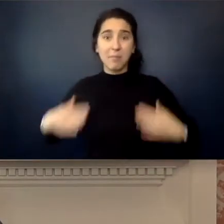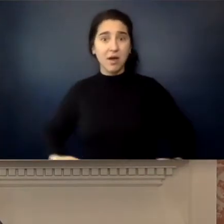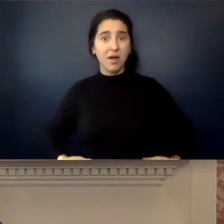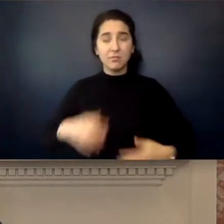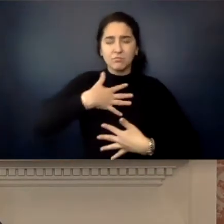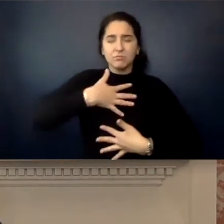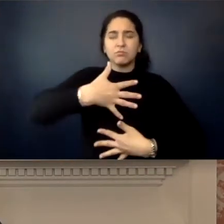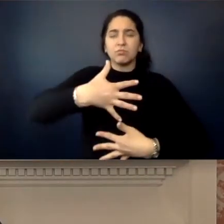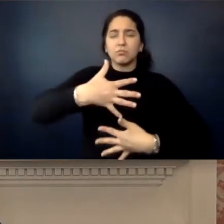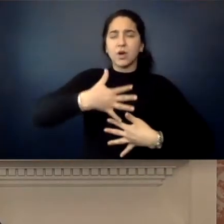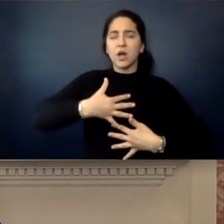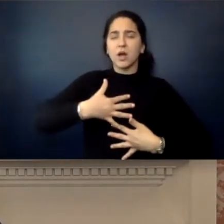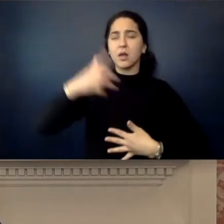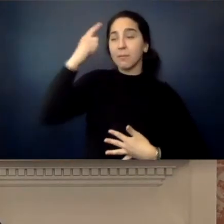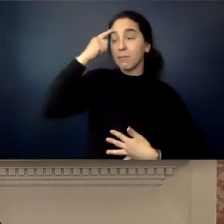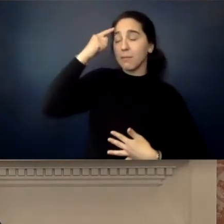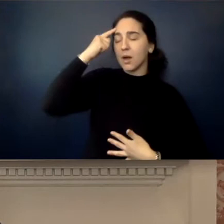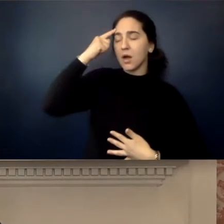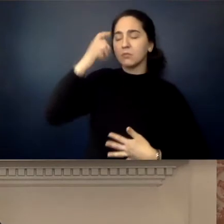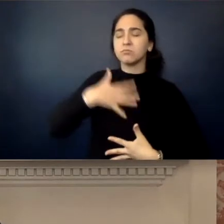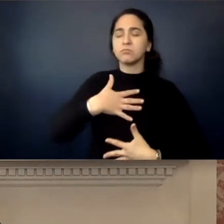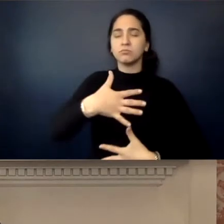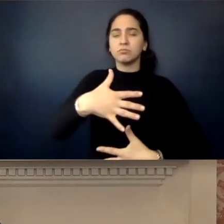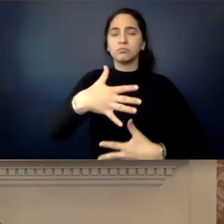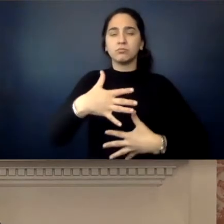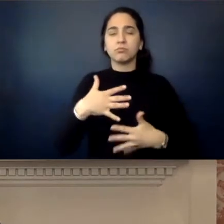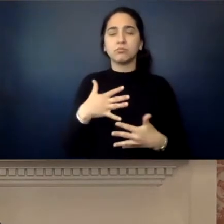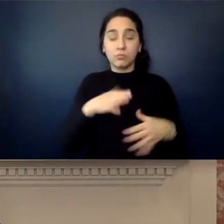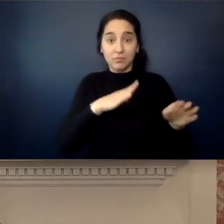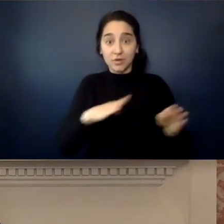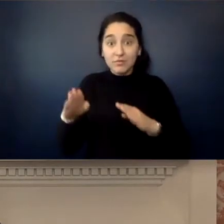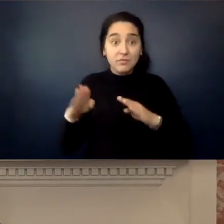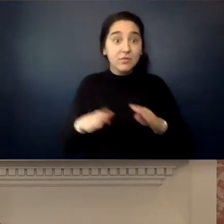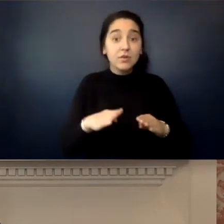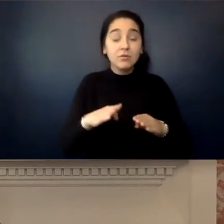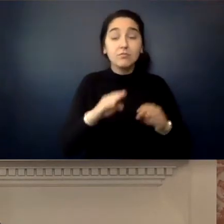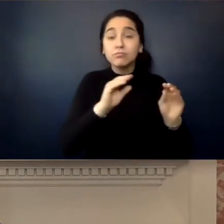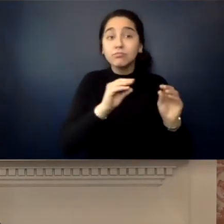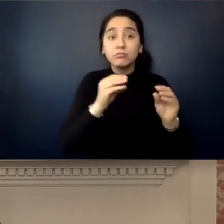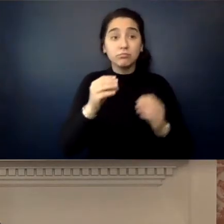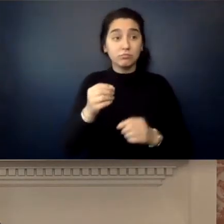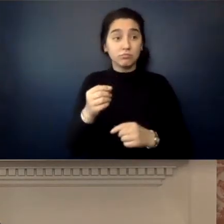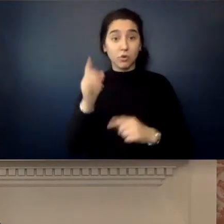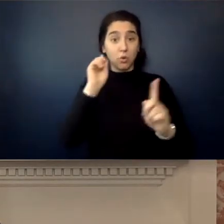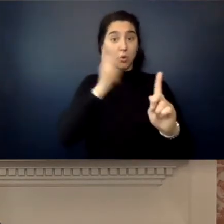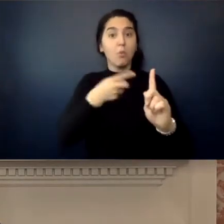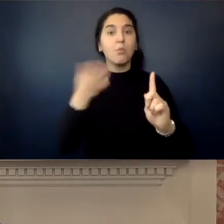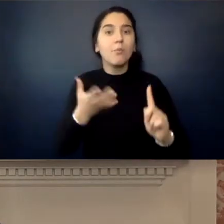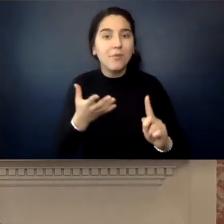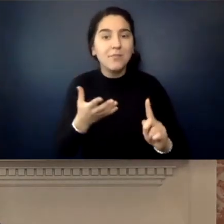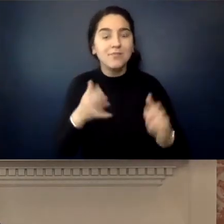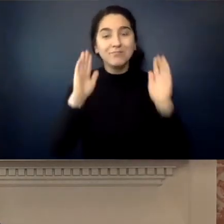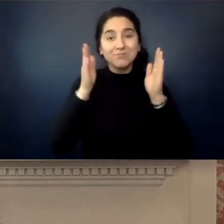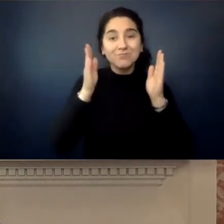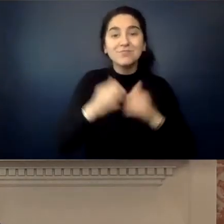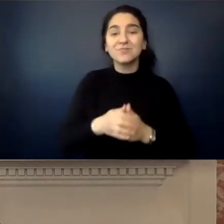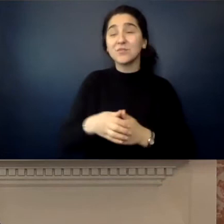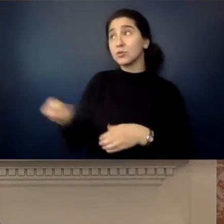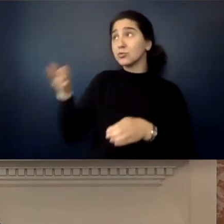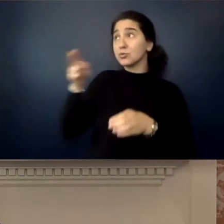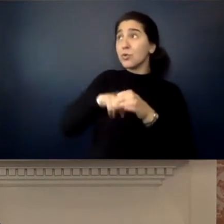ways with our bodies, with our breath, with our minds, with our actions, with our